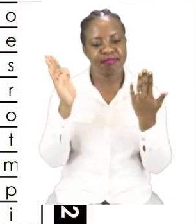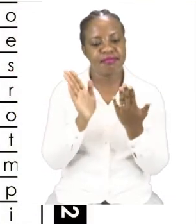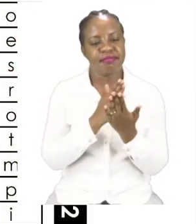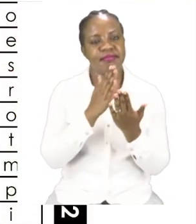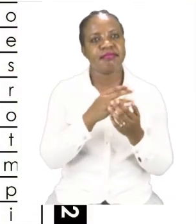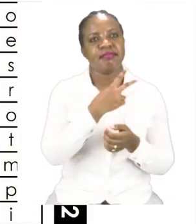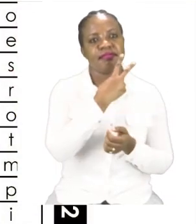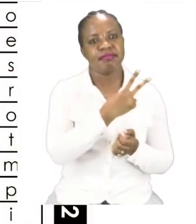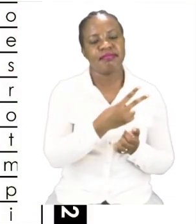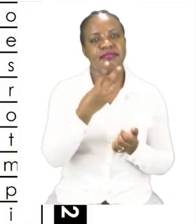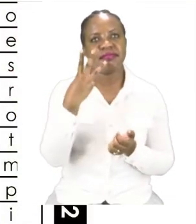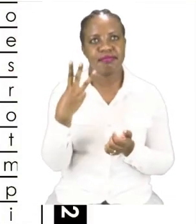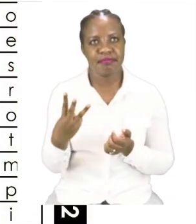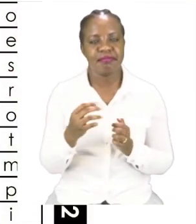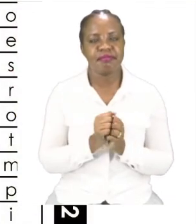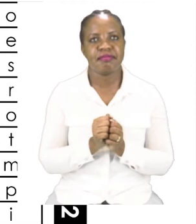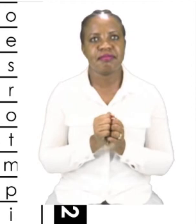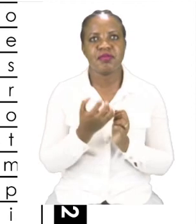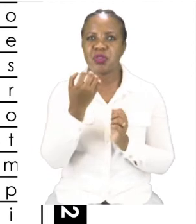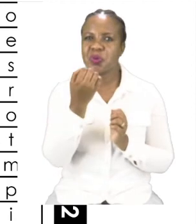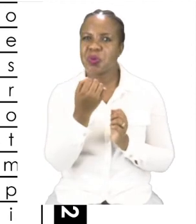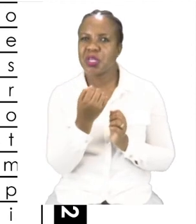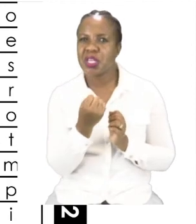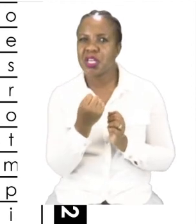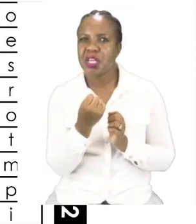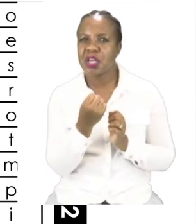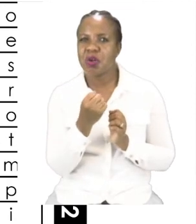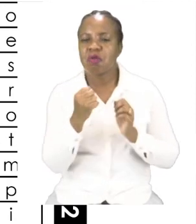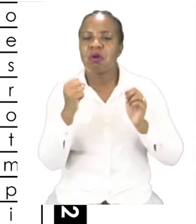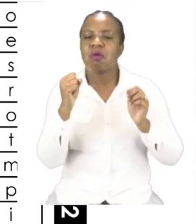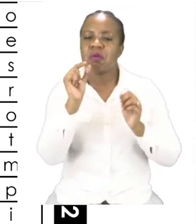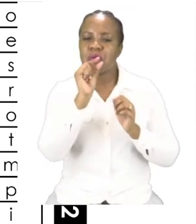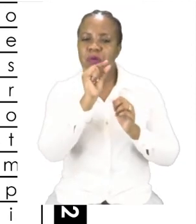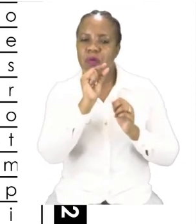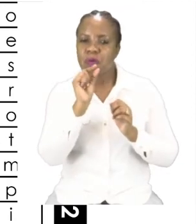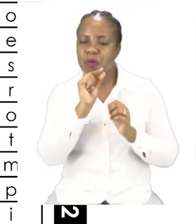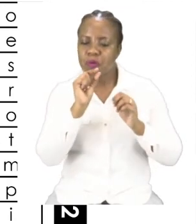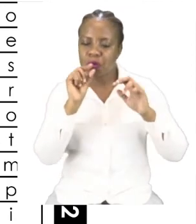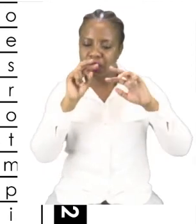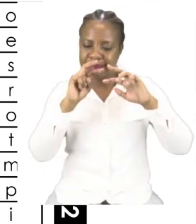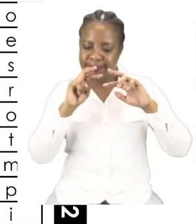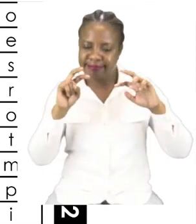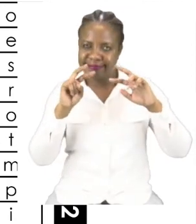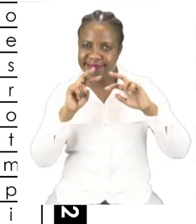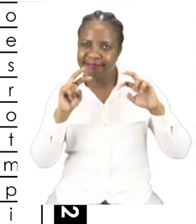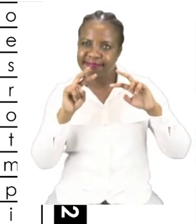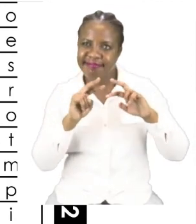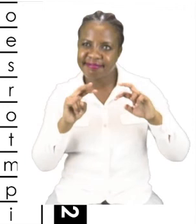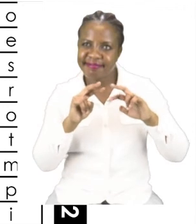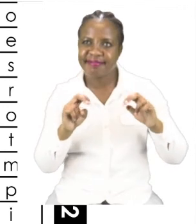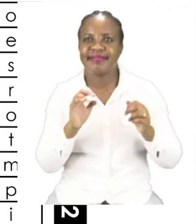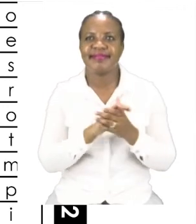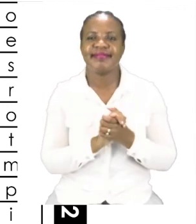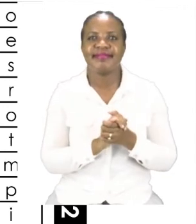have a cultural word search. So we are going to be looking for words.